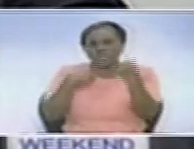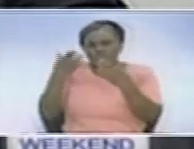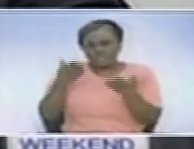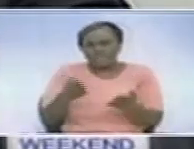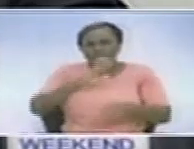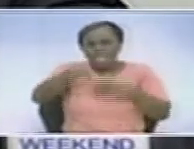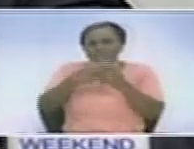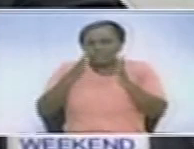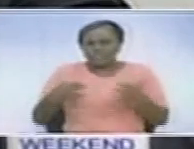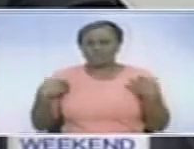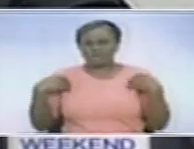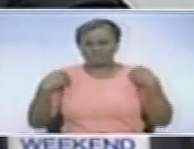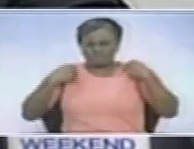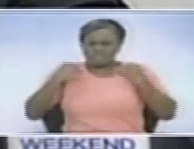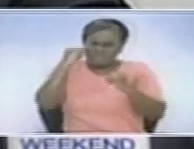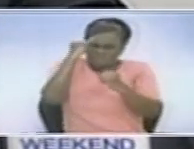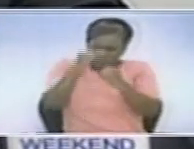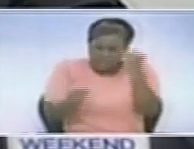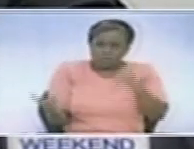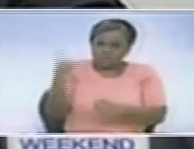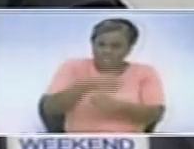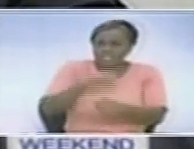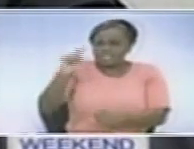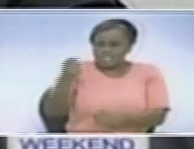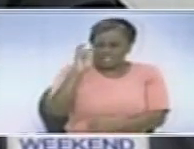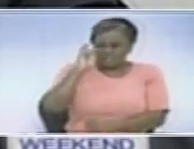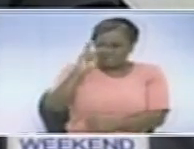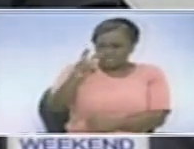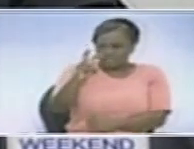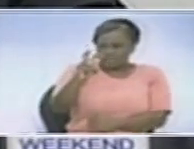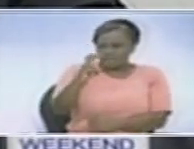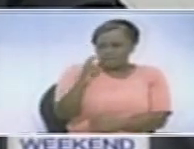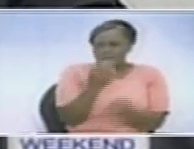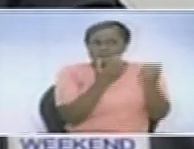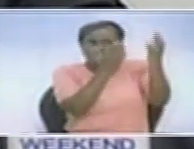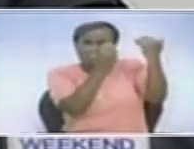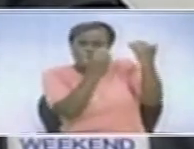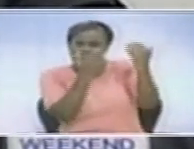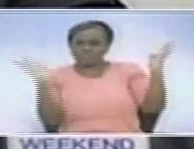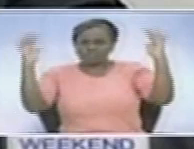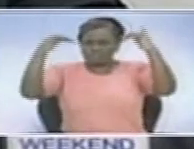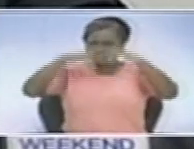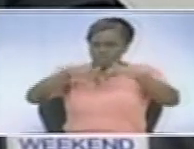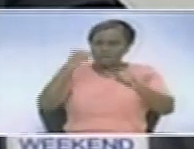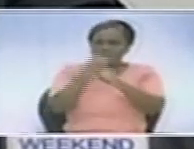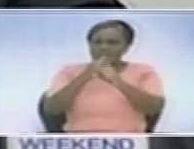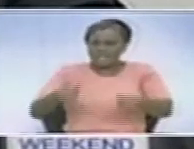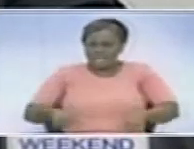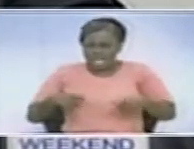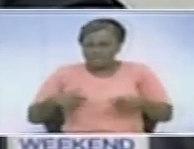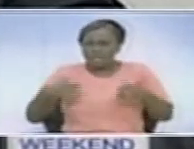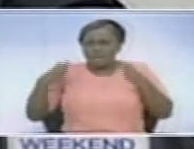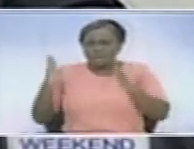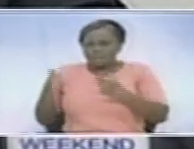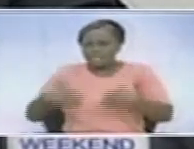on, mm-hmm. but at the end of the day, what Kenya is looking for from this environmental assembly is to make the lives of our people better. All right,